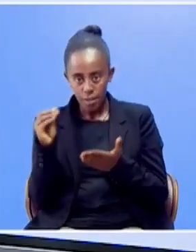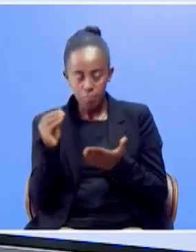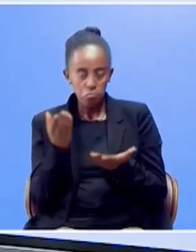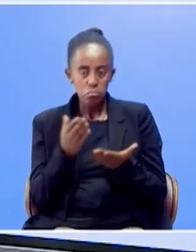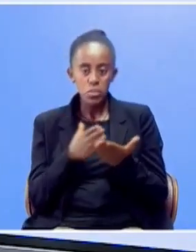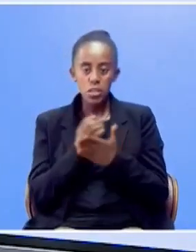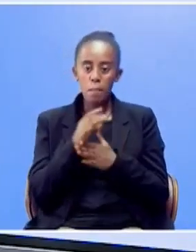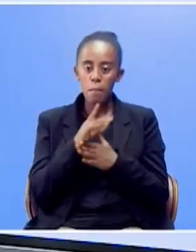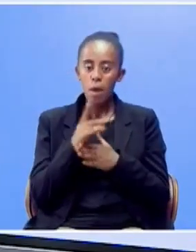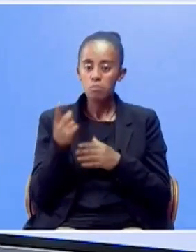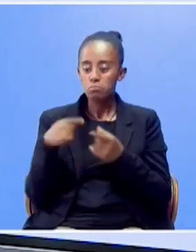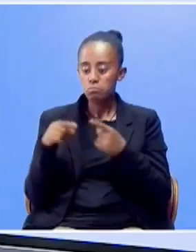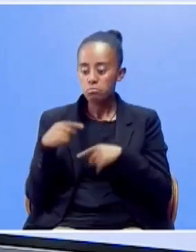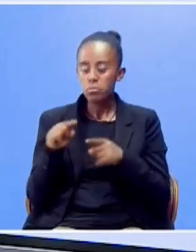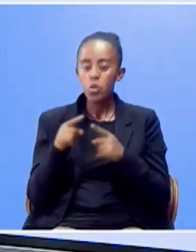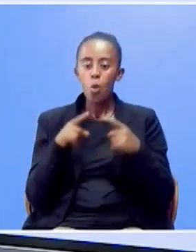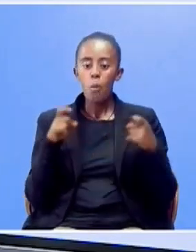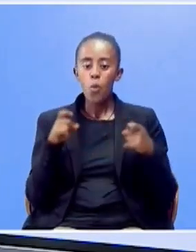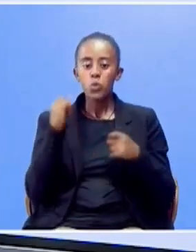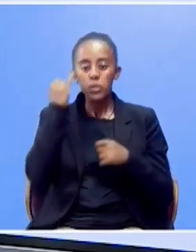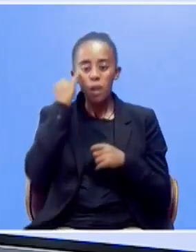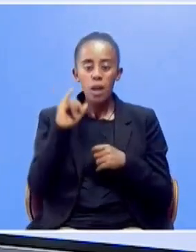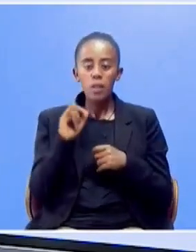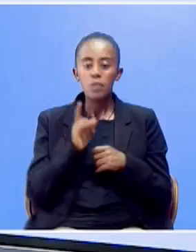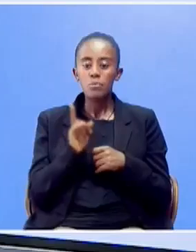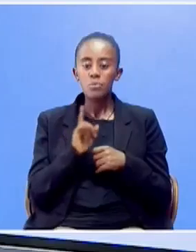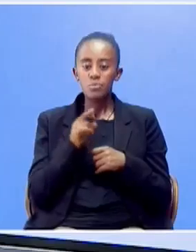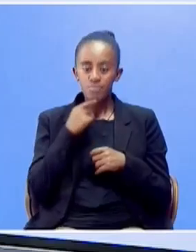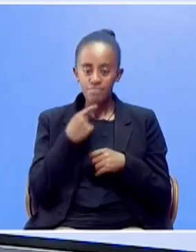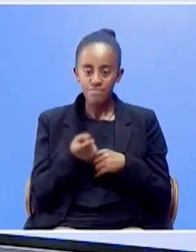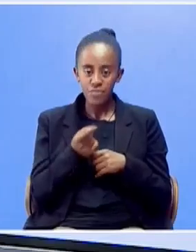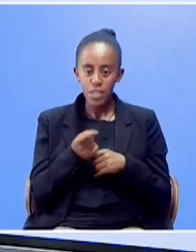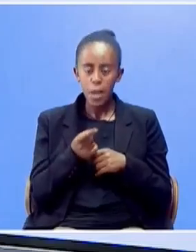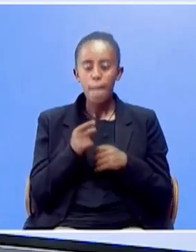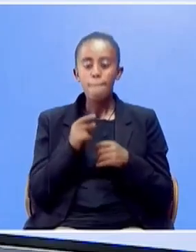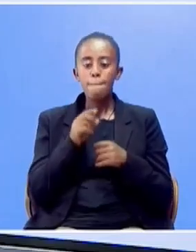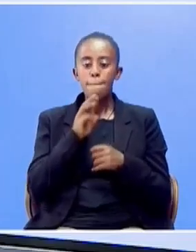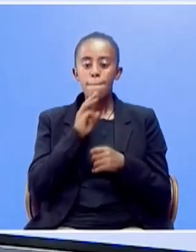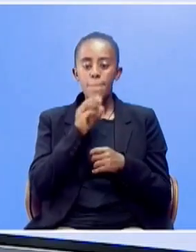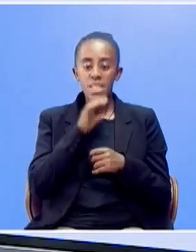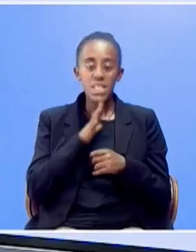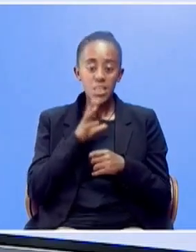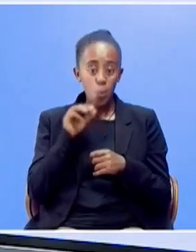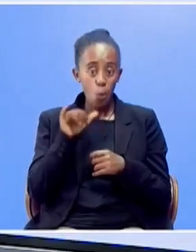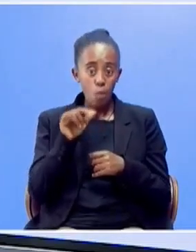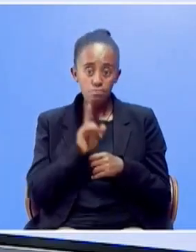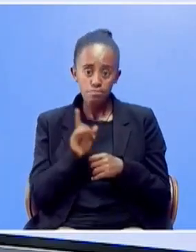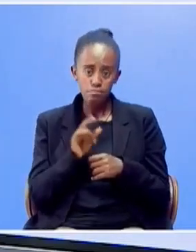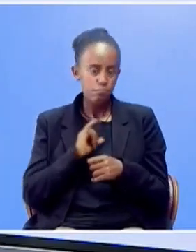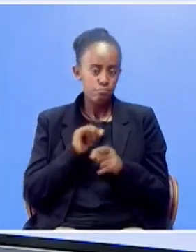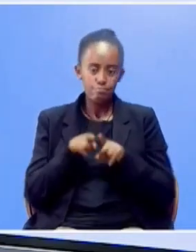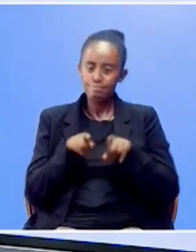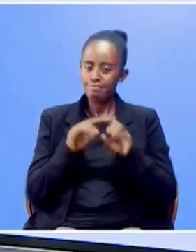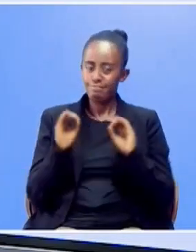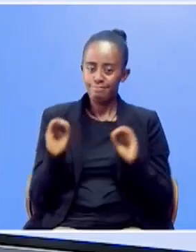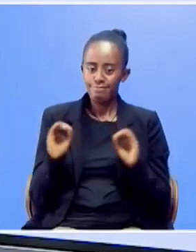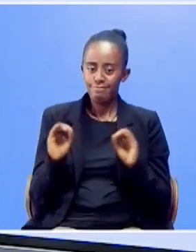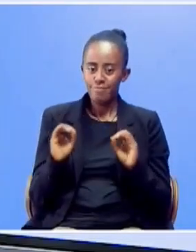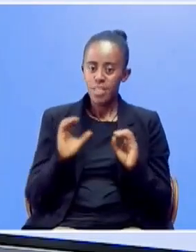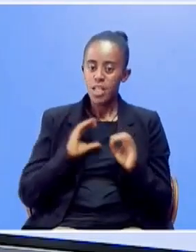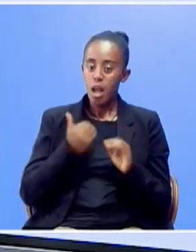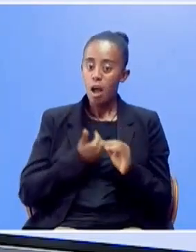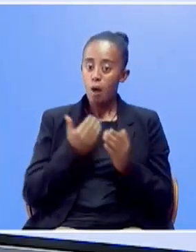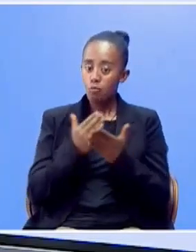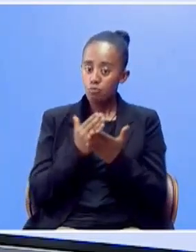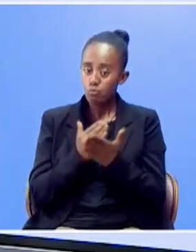somebody came up with an opposite idea. And then what did he say? Mrs. Y, she says what? I don't agree. Our books